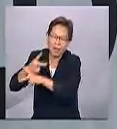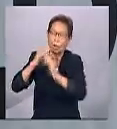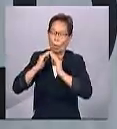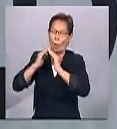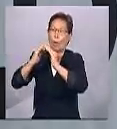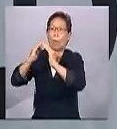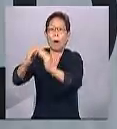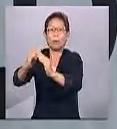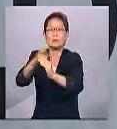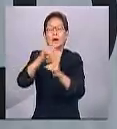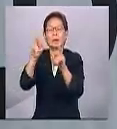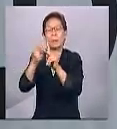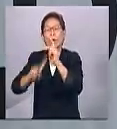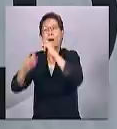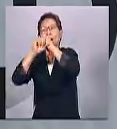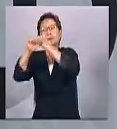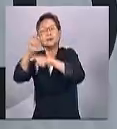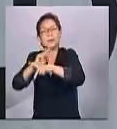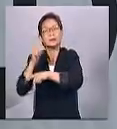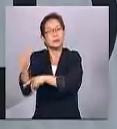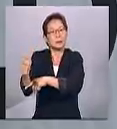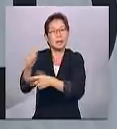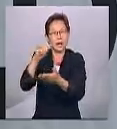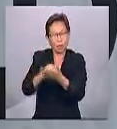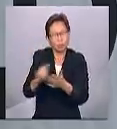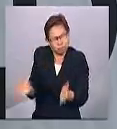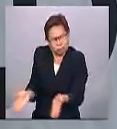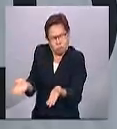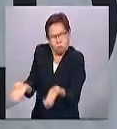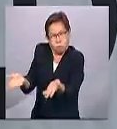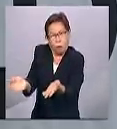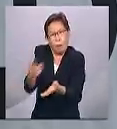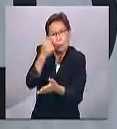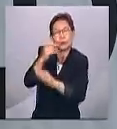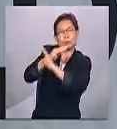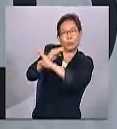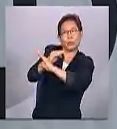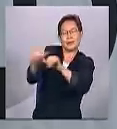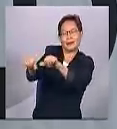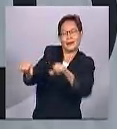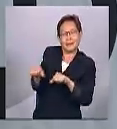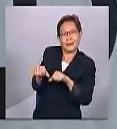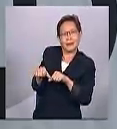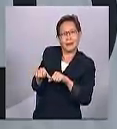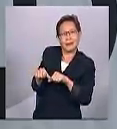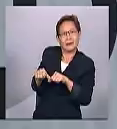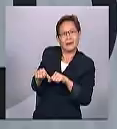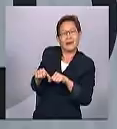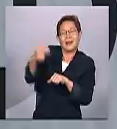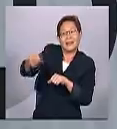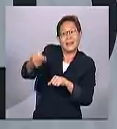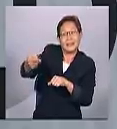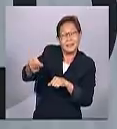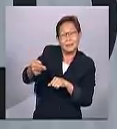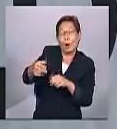as well as perkampungan orang asli. So that's actually been encouraged because they protect their area so that the outsiders, for